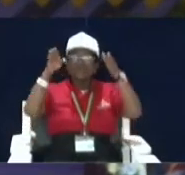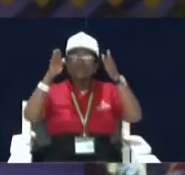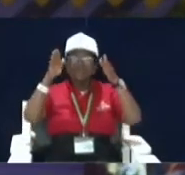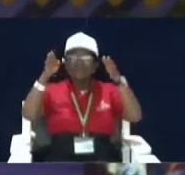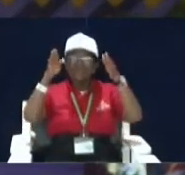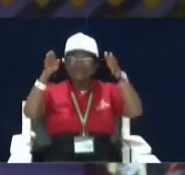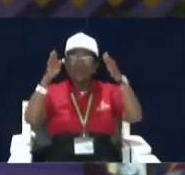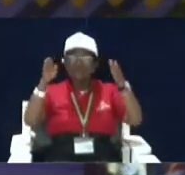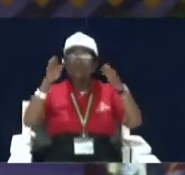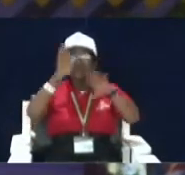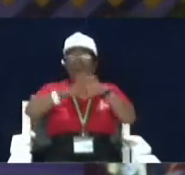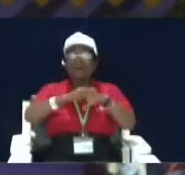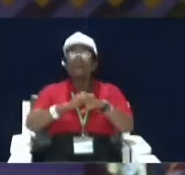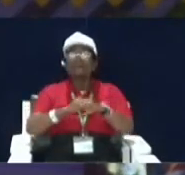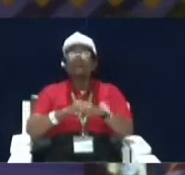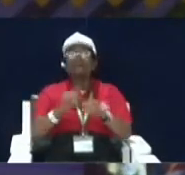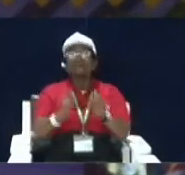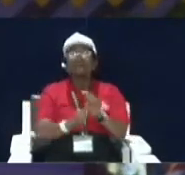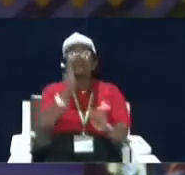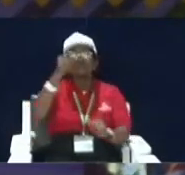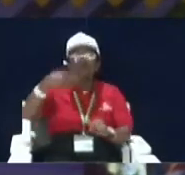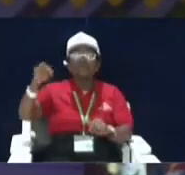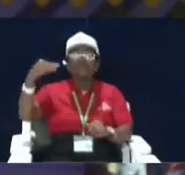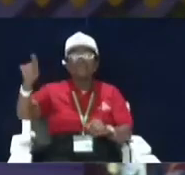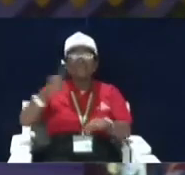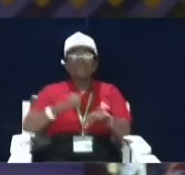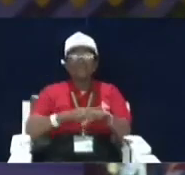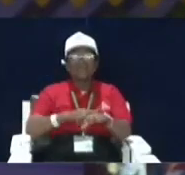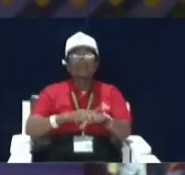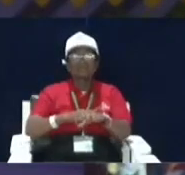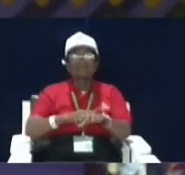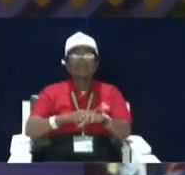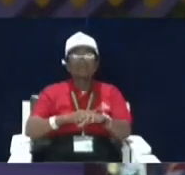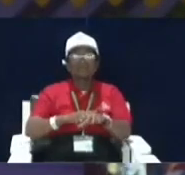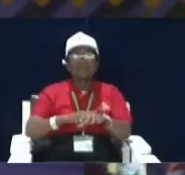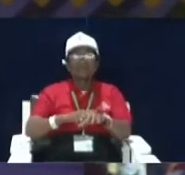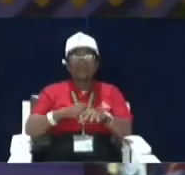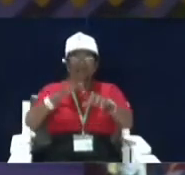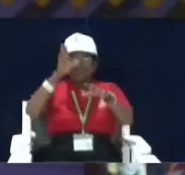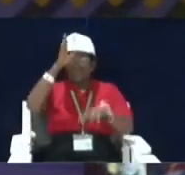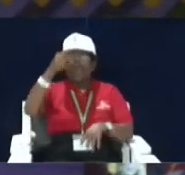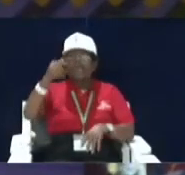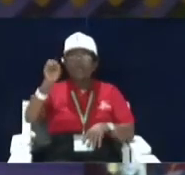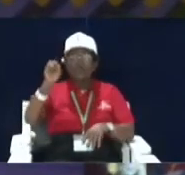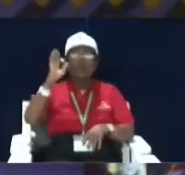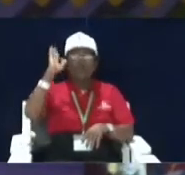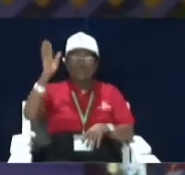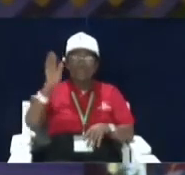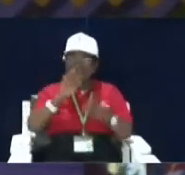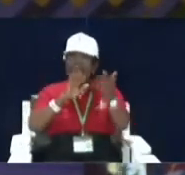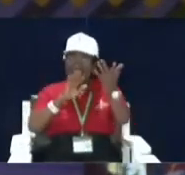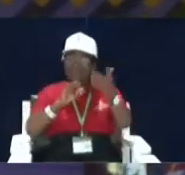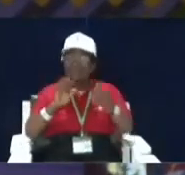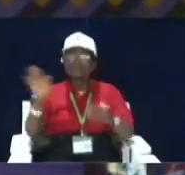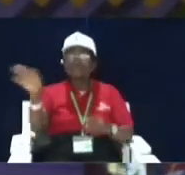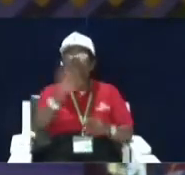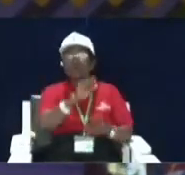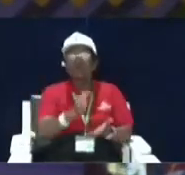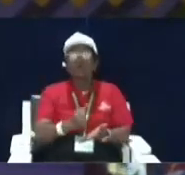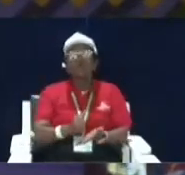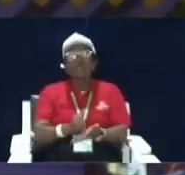I will be expecting your assistance. Those who have already reached out to